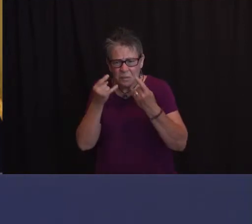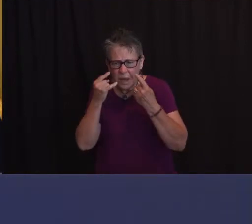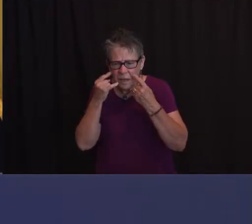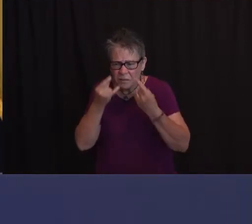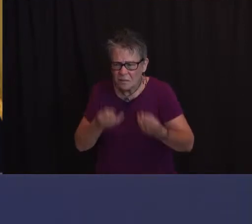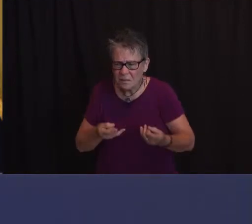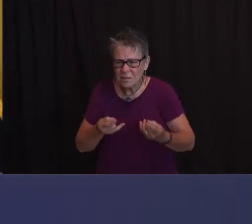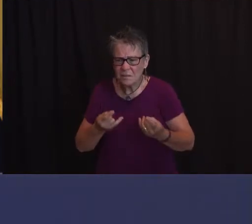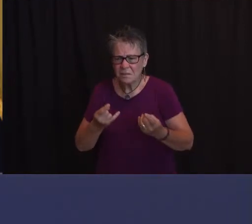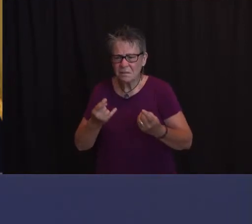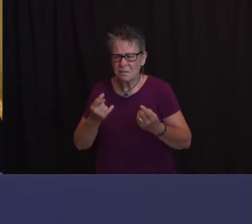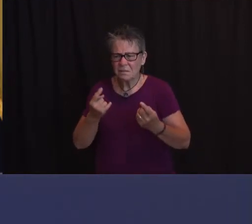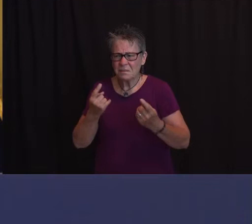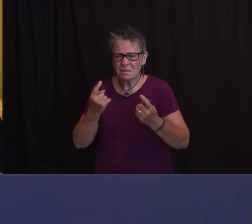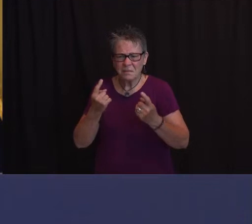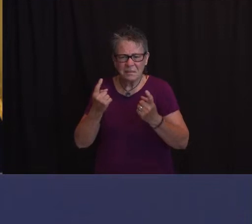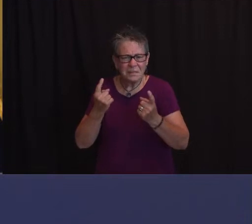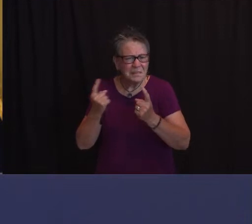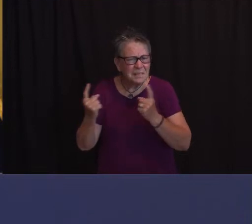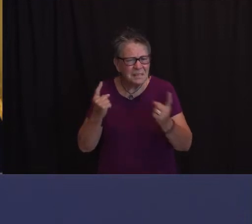restrictions are put back in place.